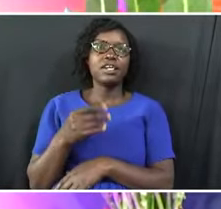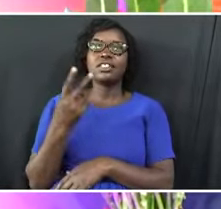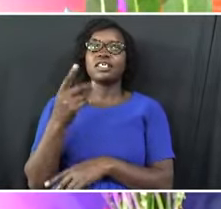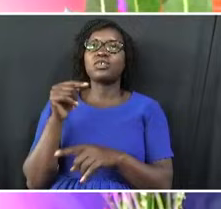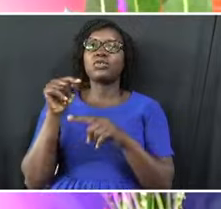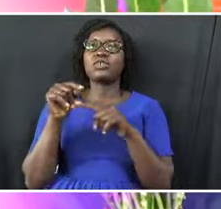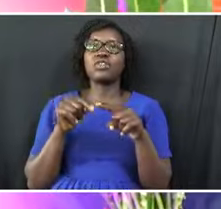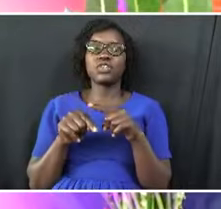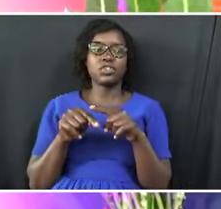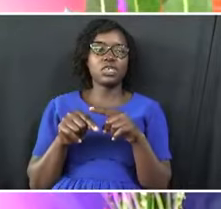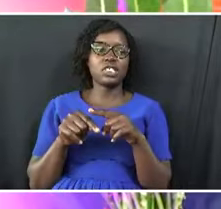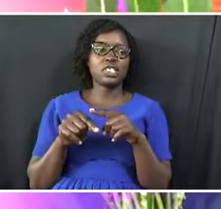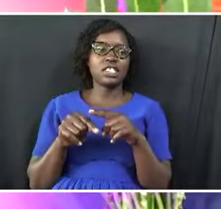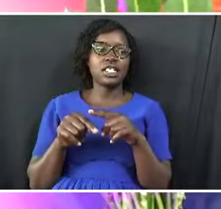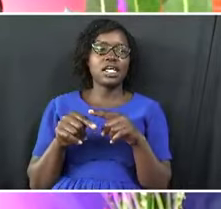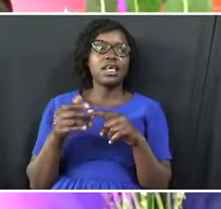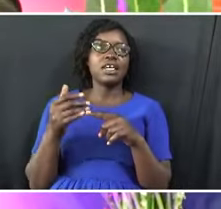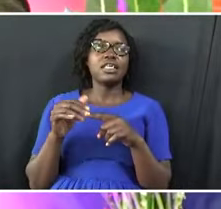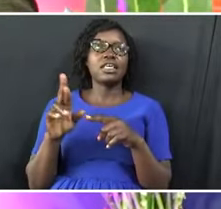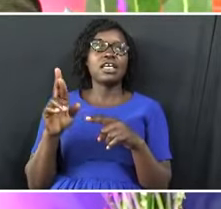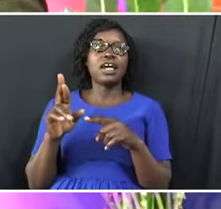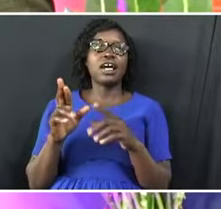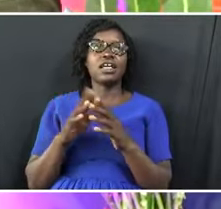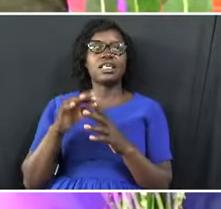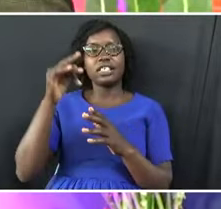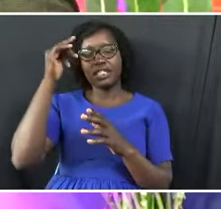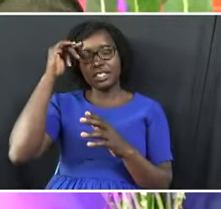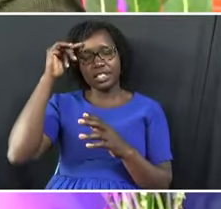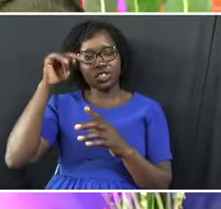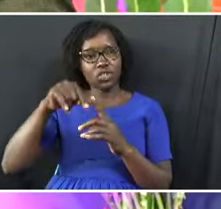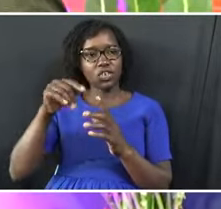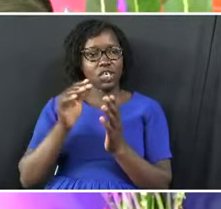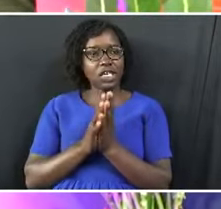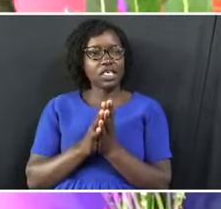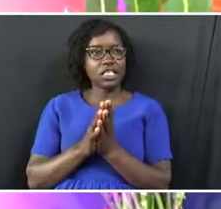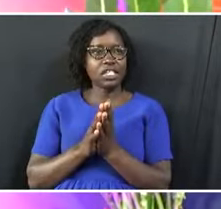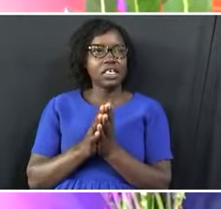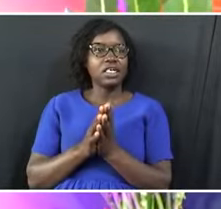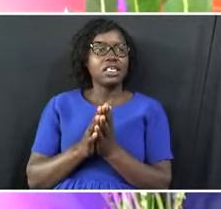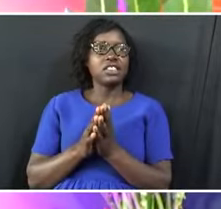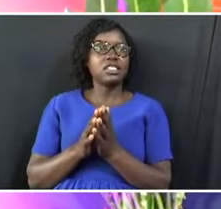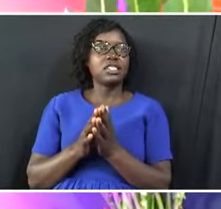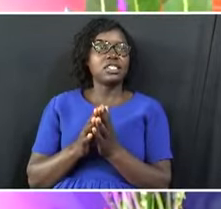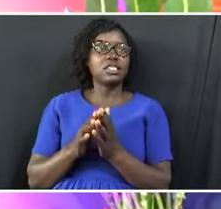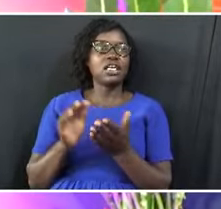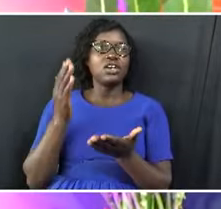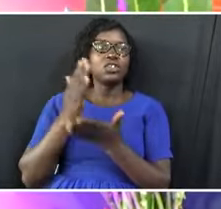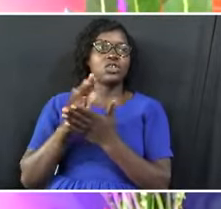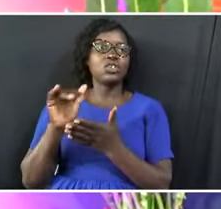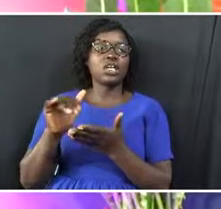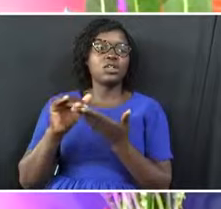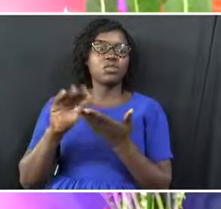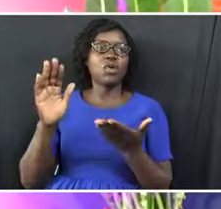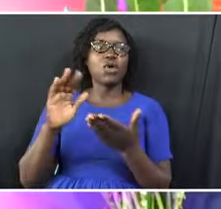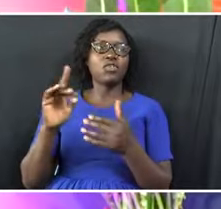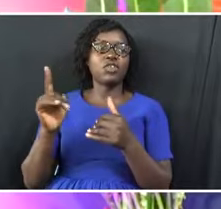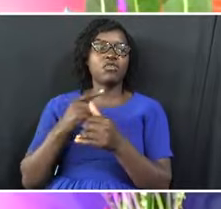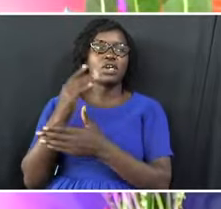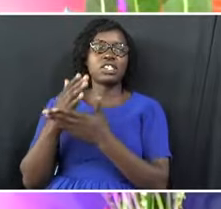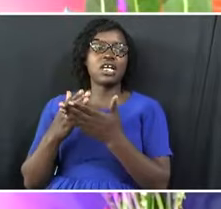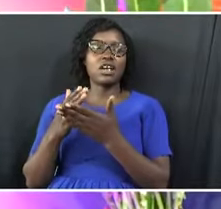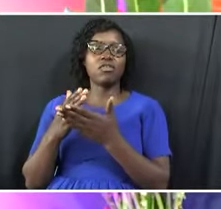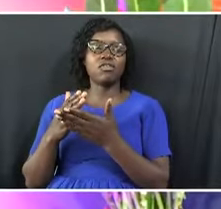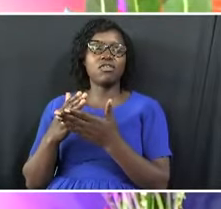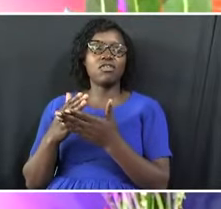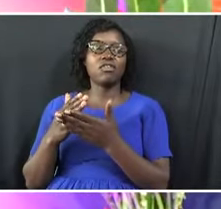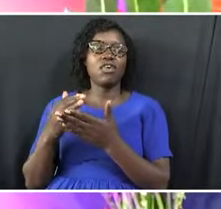divisions, they are intentional. And it is true that more of the first portion of